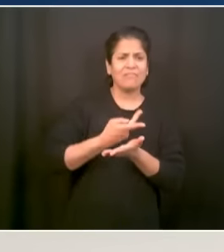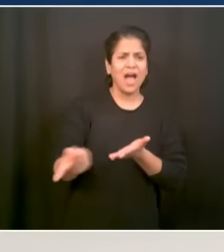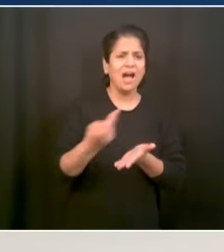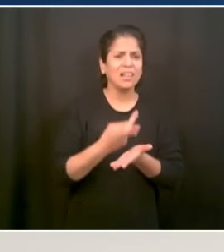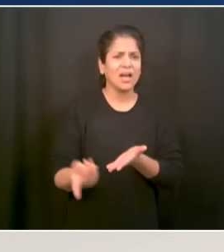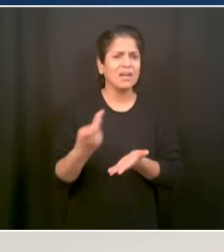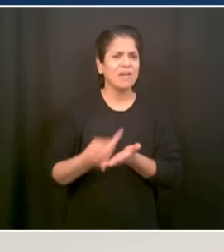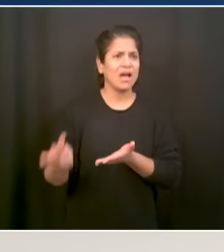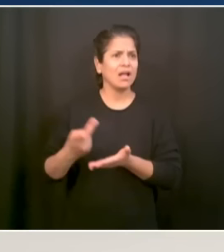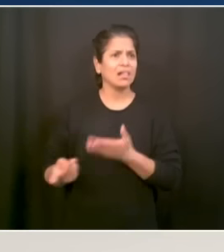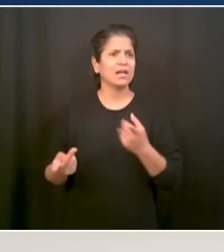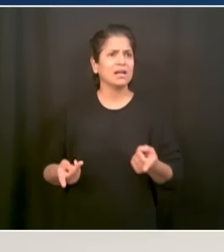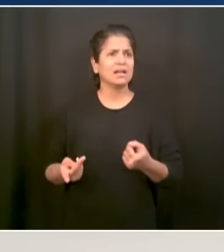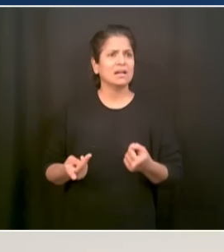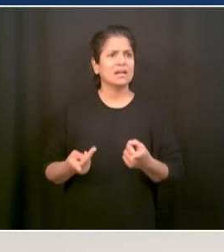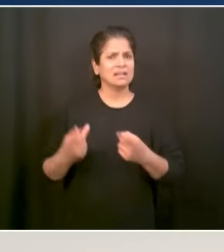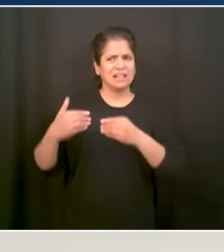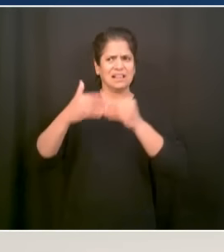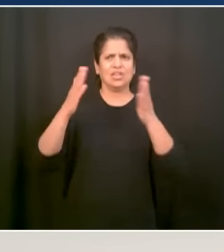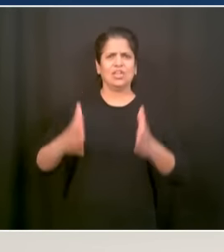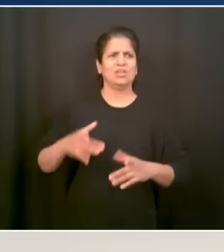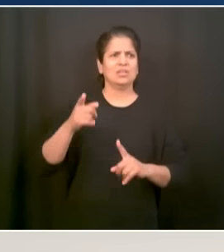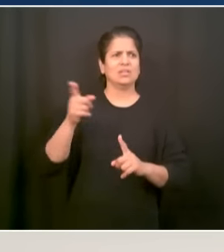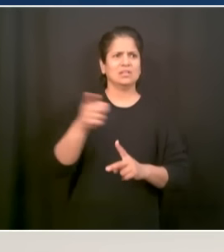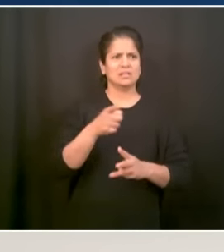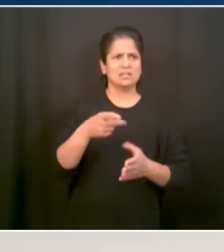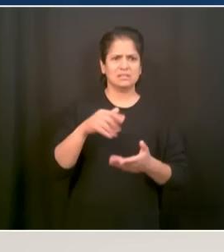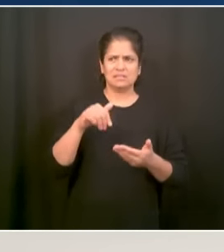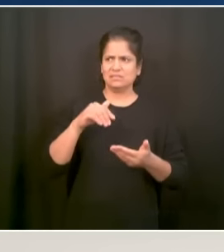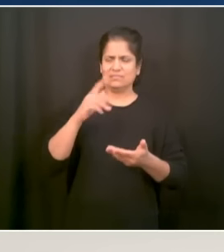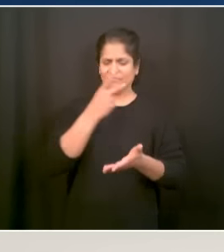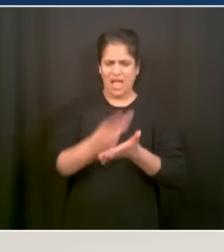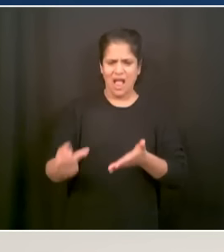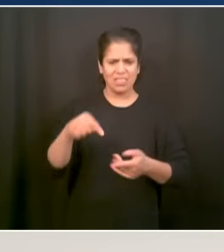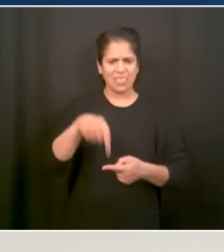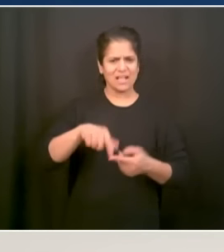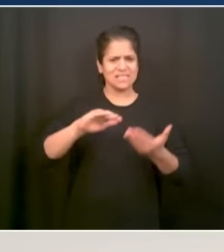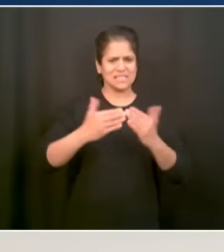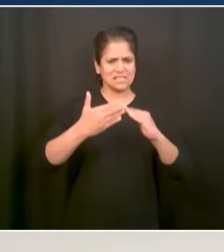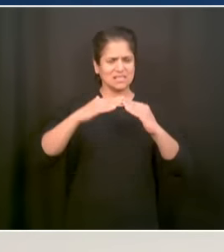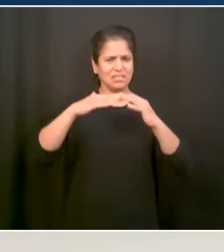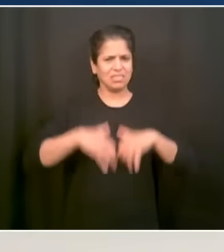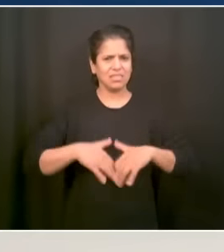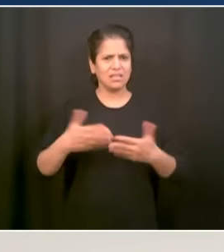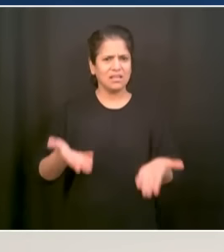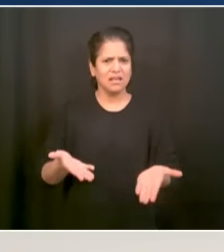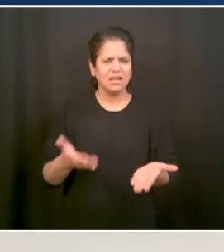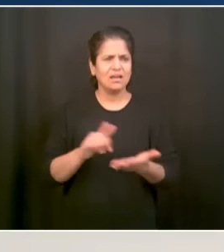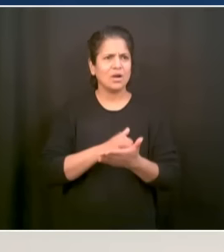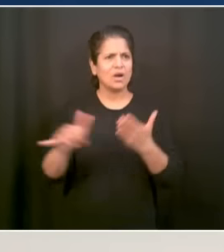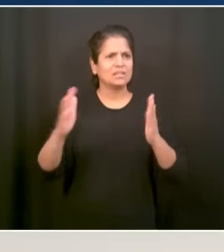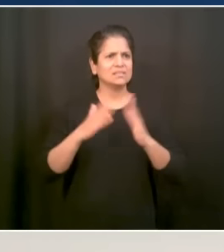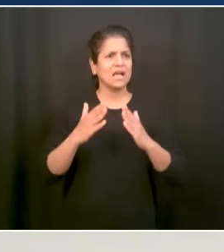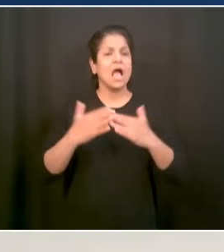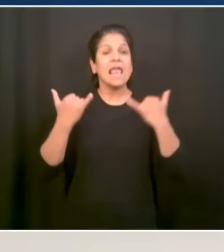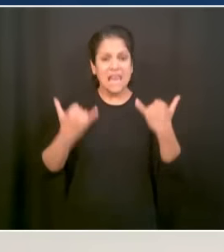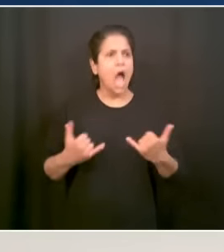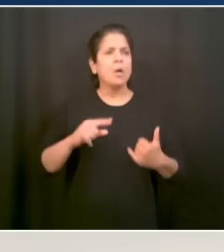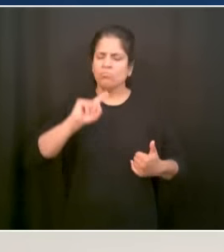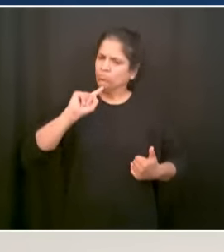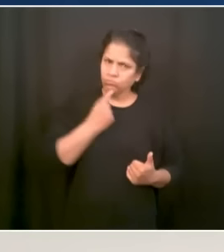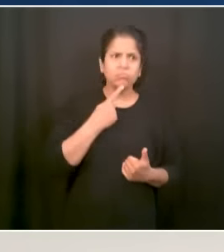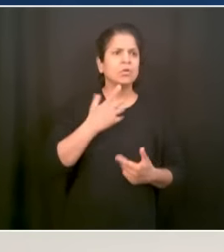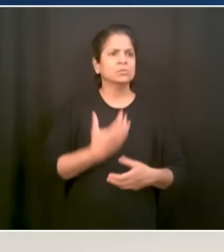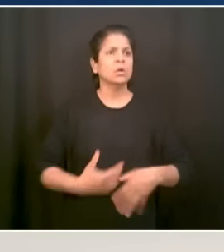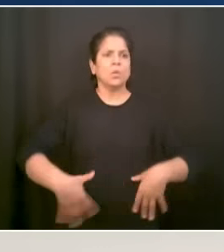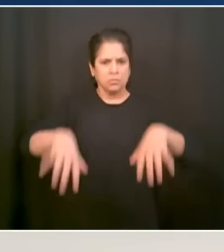a new story. As we approach the preliminary budget, City Hall will do what the law requires. We will deliver a balanced budget over